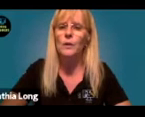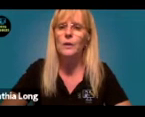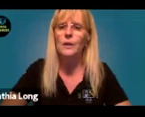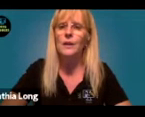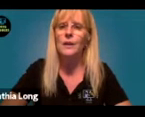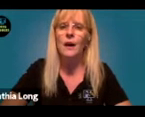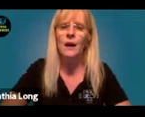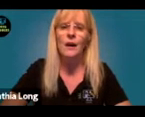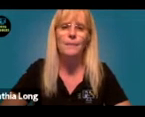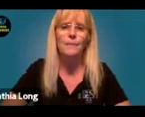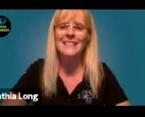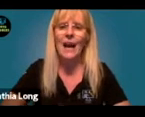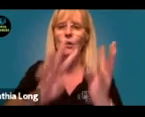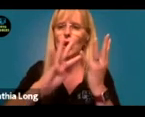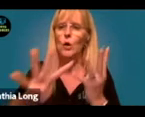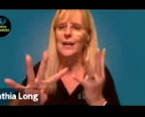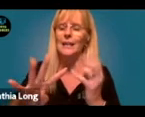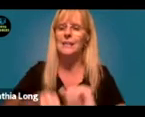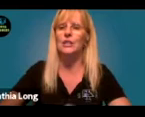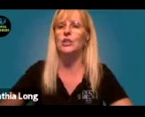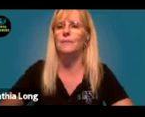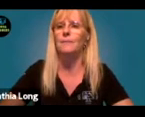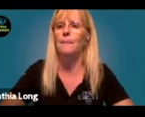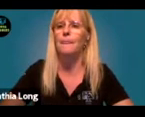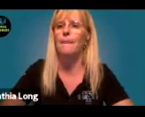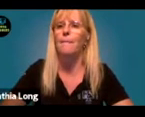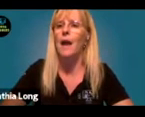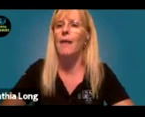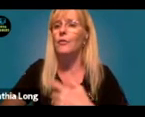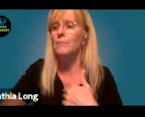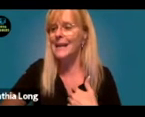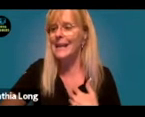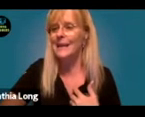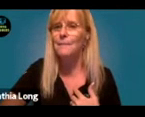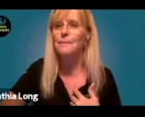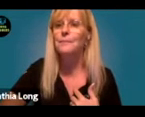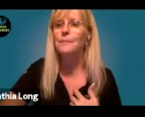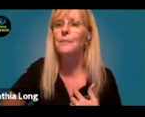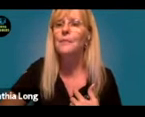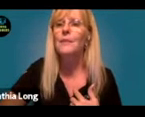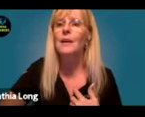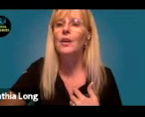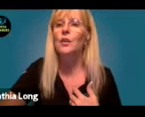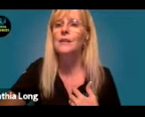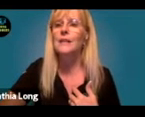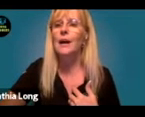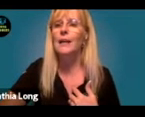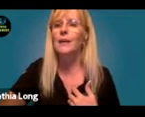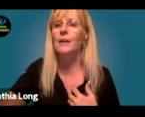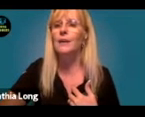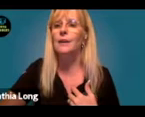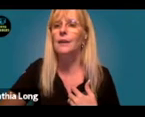we would download that extension. And for me, you can see